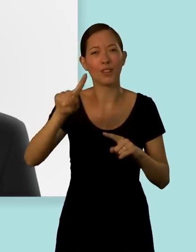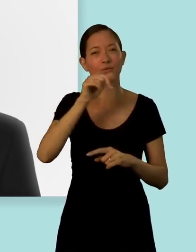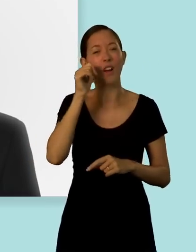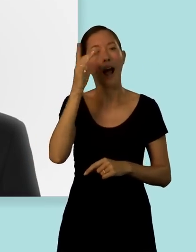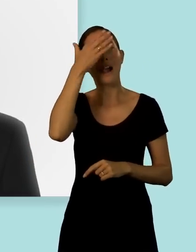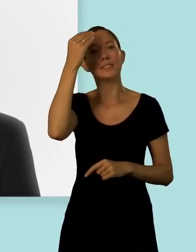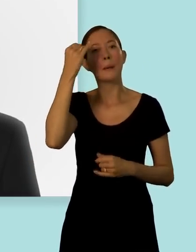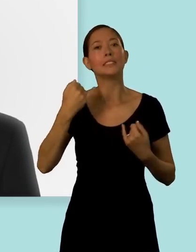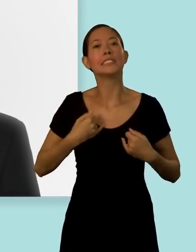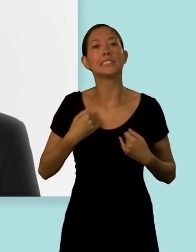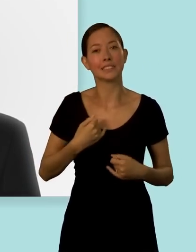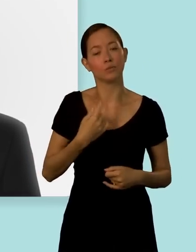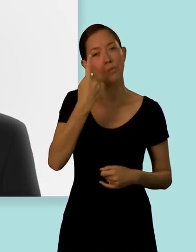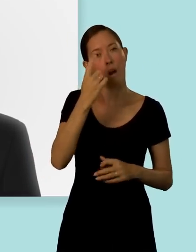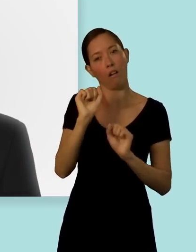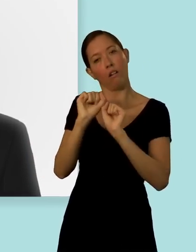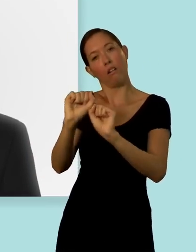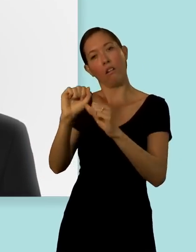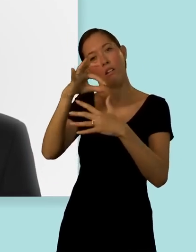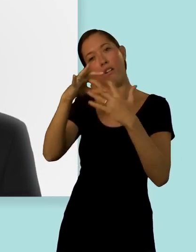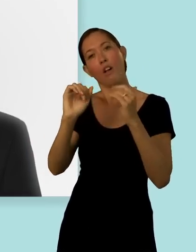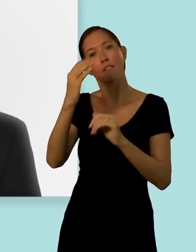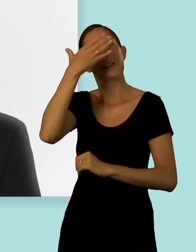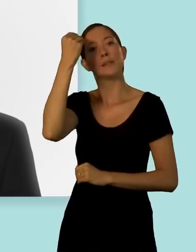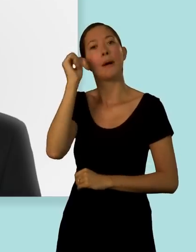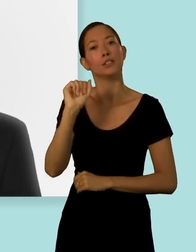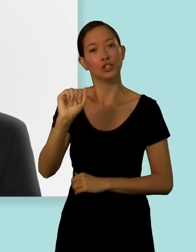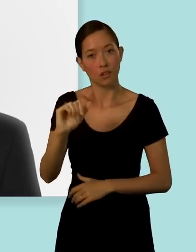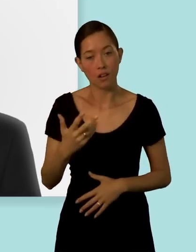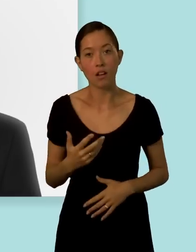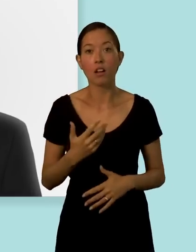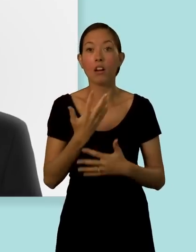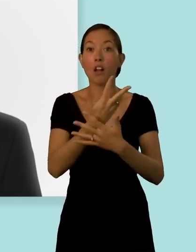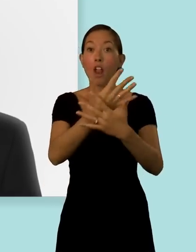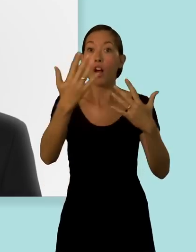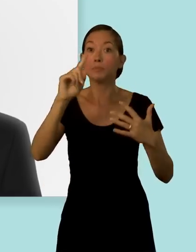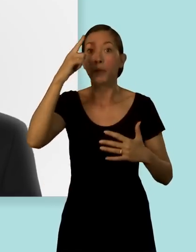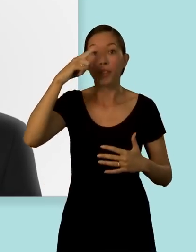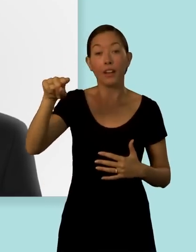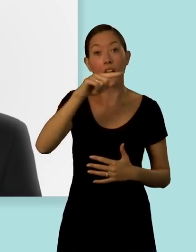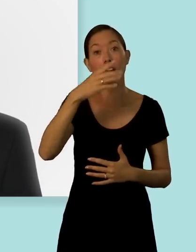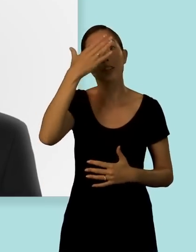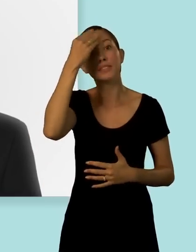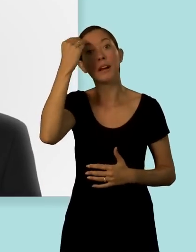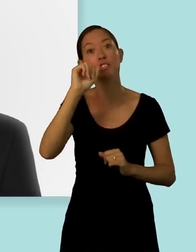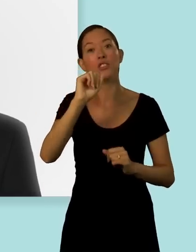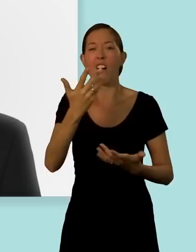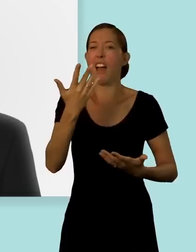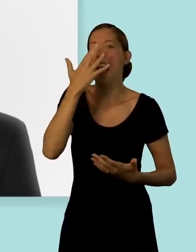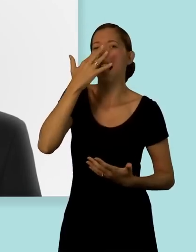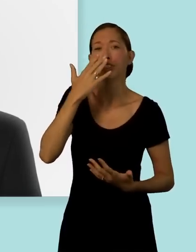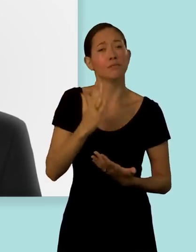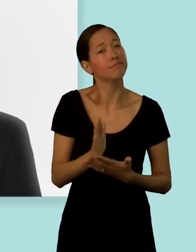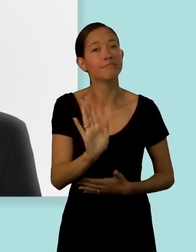Alzheimer's disease, which is just one type of dementia. Despite what many people think, dementia is not a normal part of